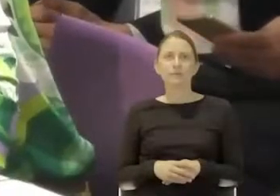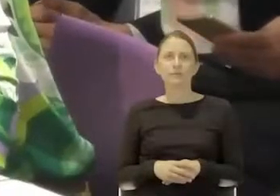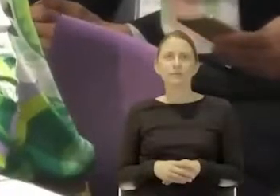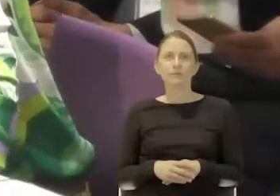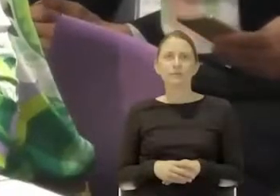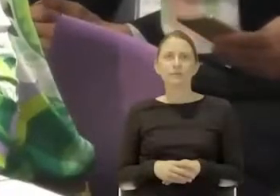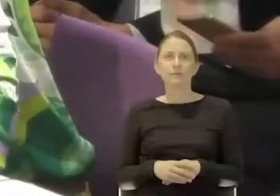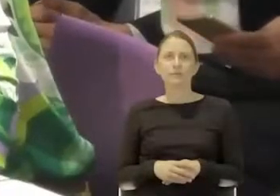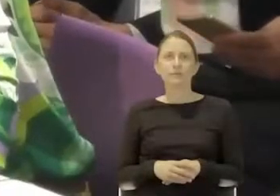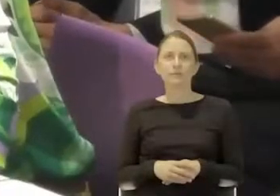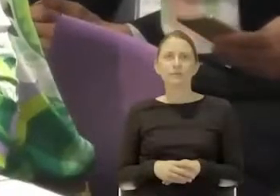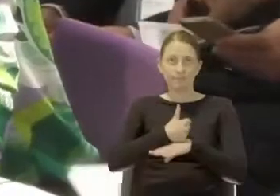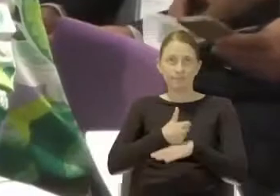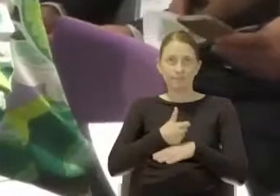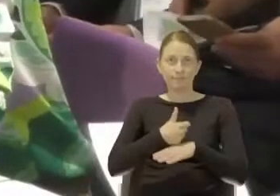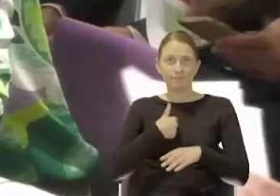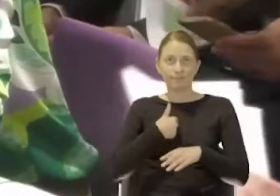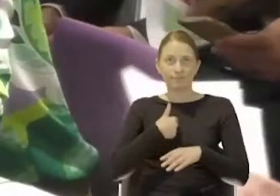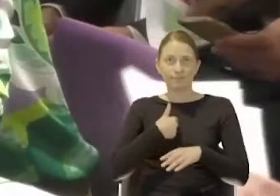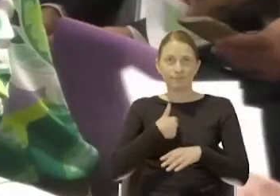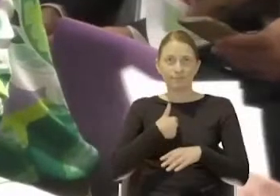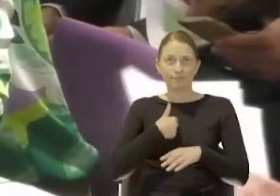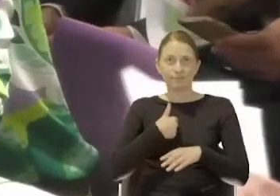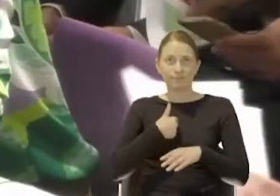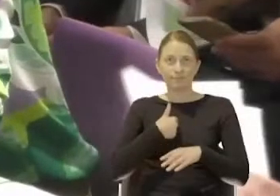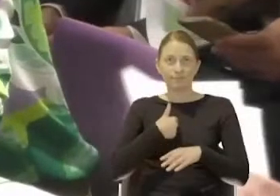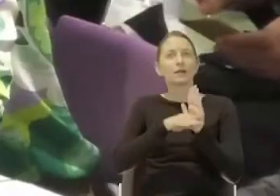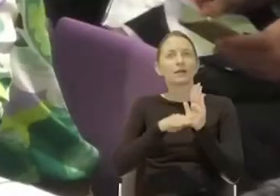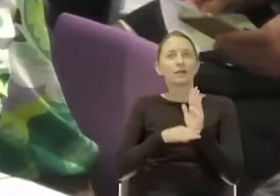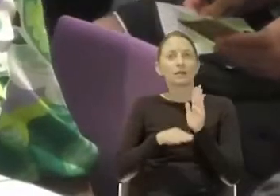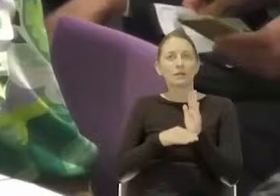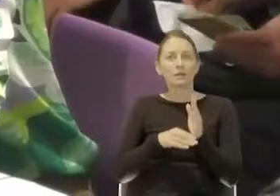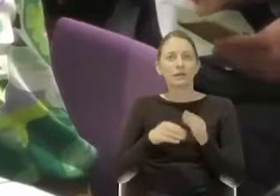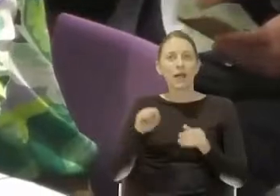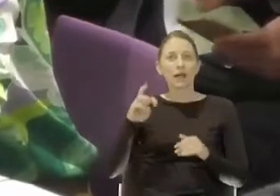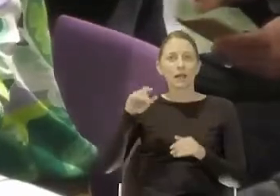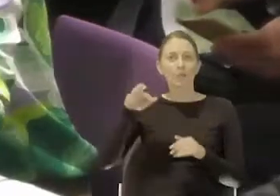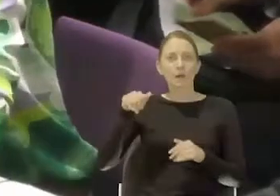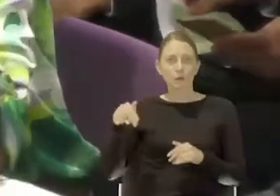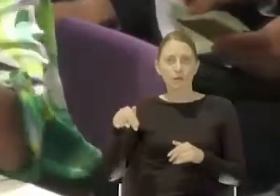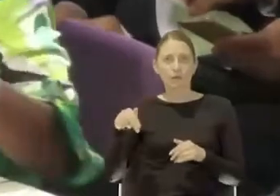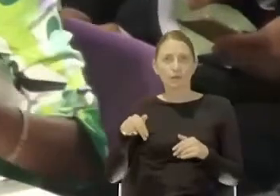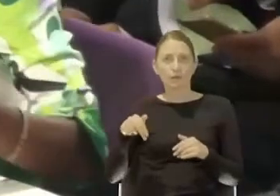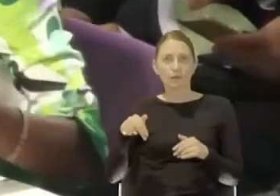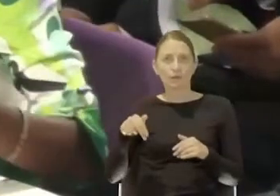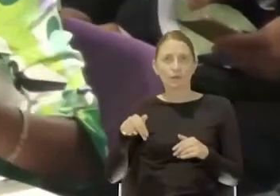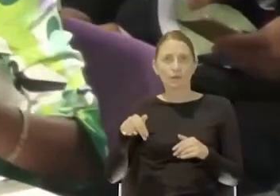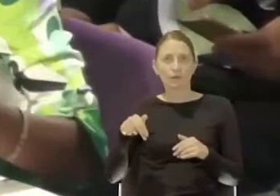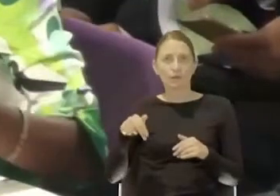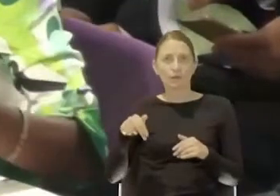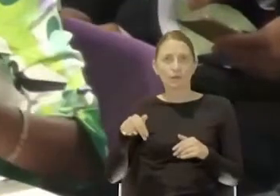We now have from the Cameroon, the Minister of Urban Development and Housing.